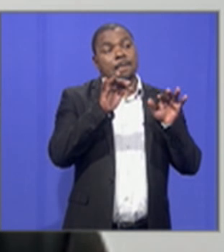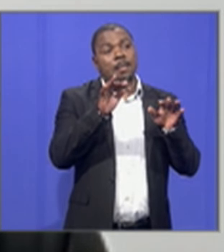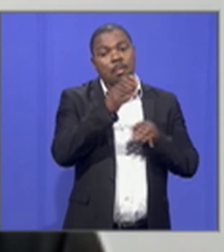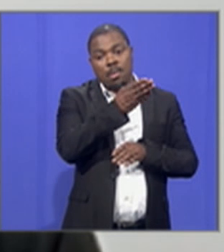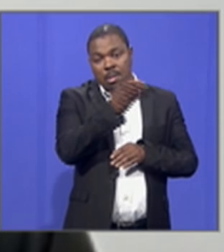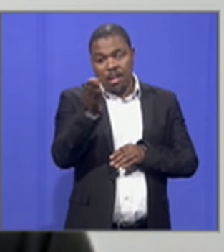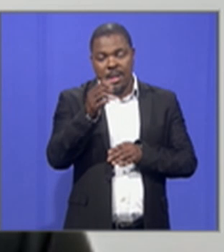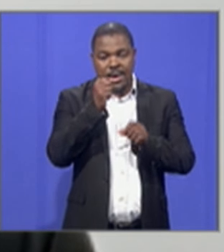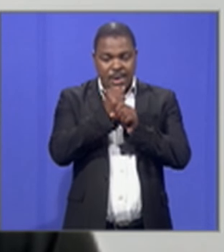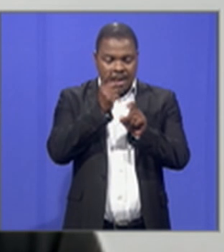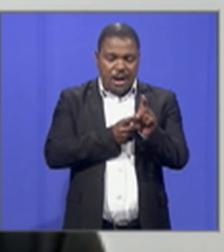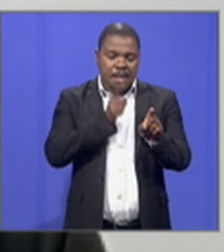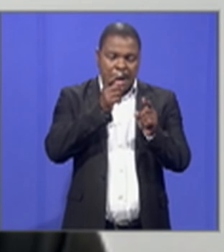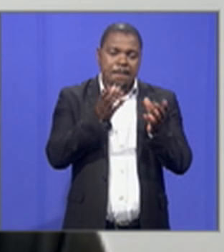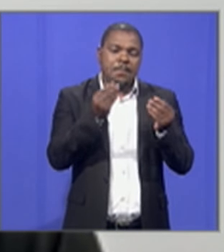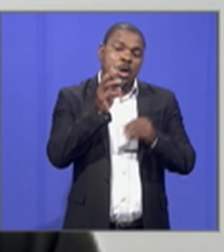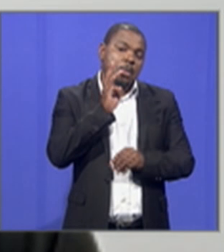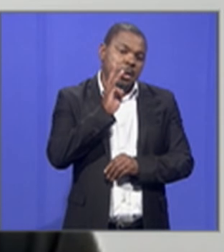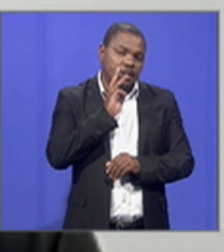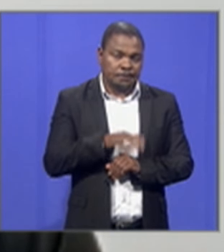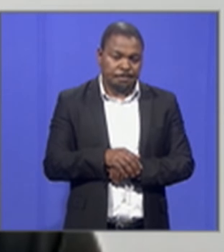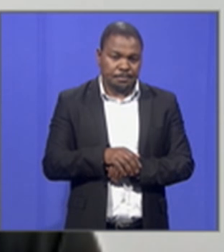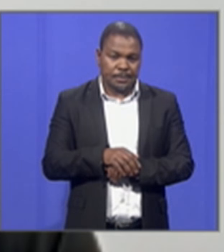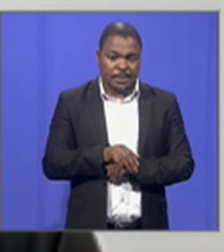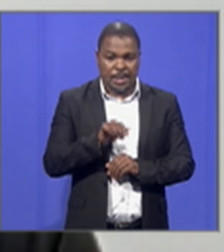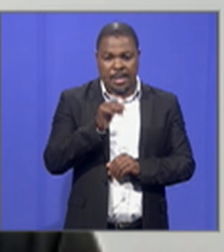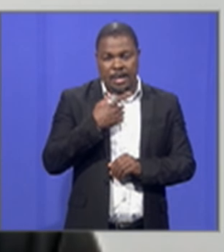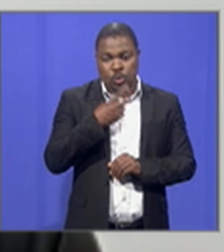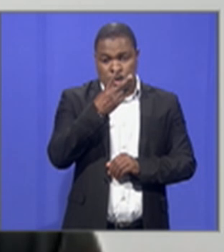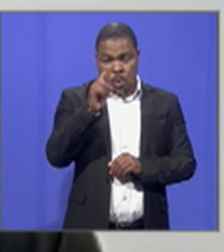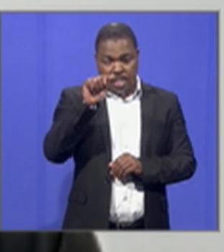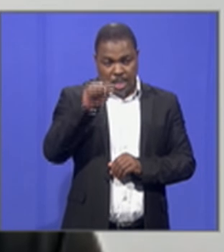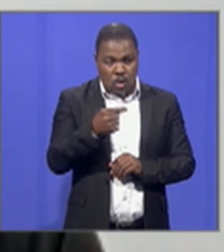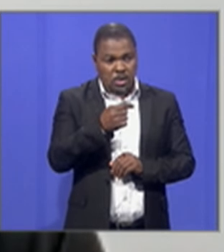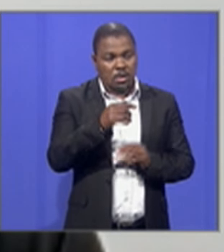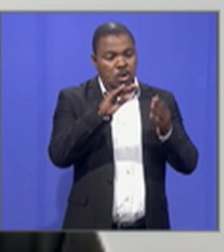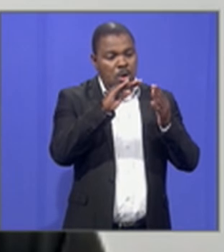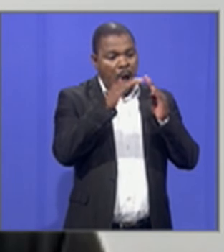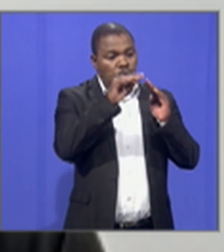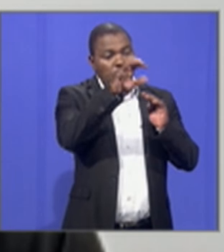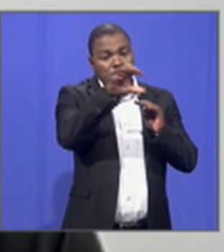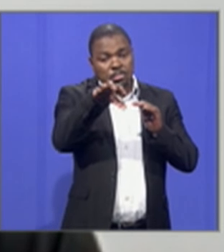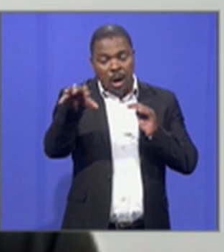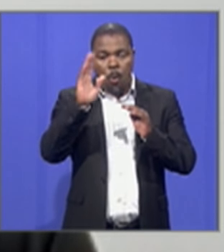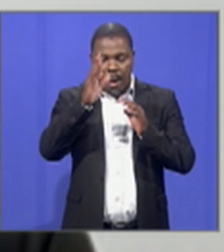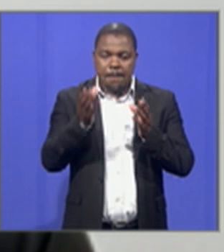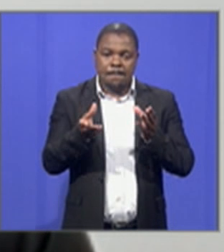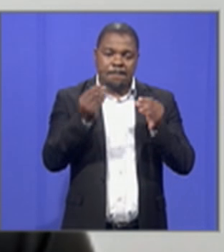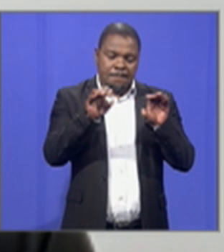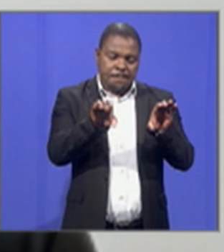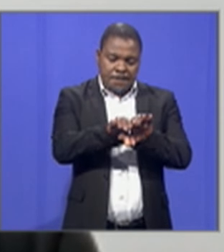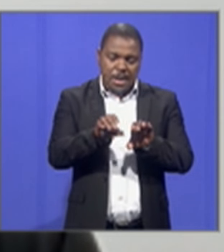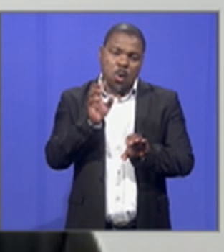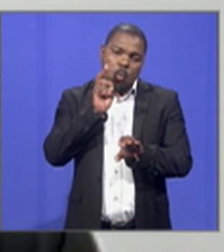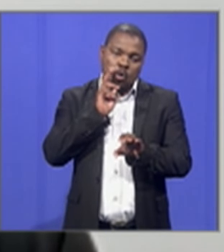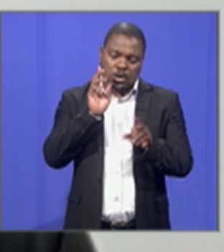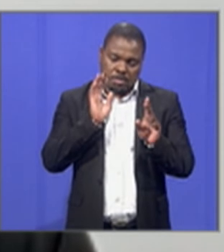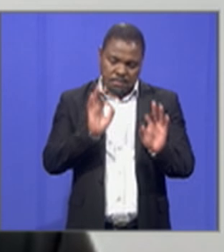baagi ba ko Giyane metsi ge re ga fetša ga botse 21,000 household e lo kry-a connection le